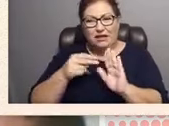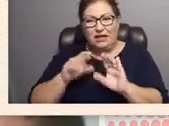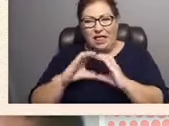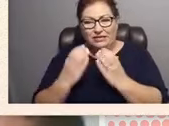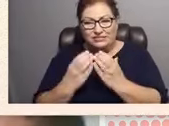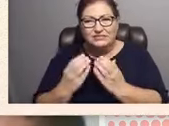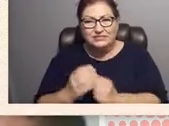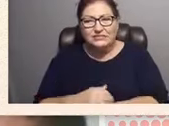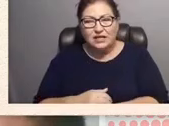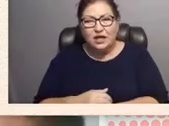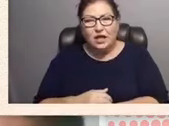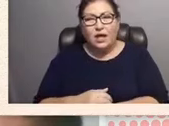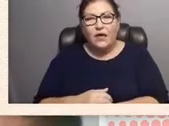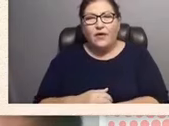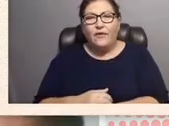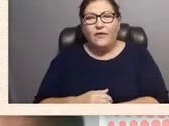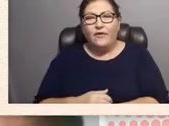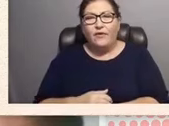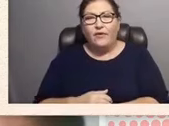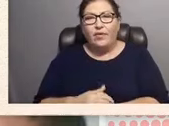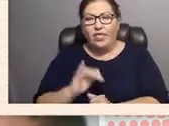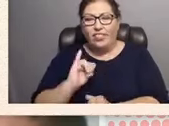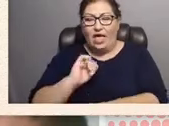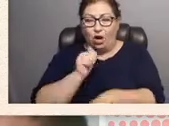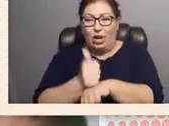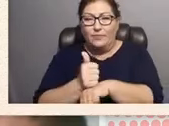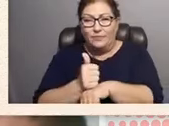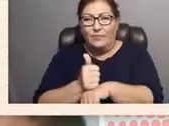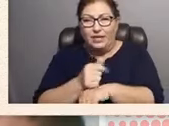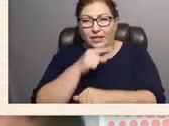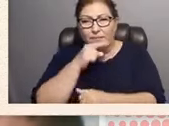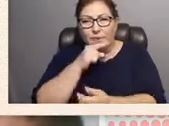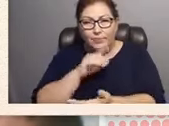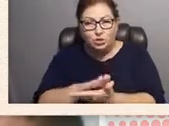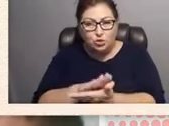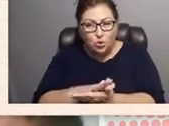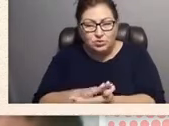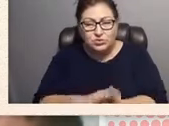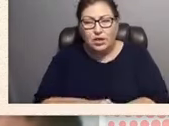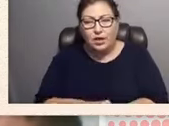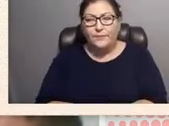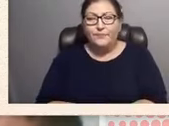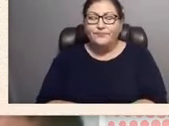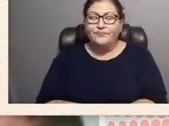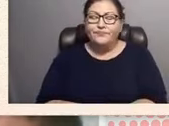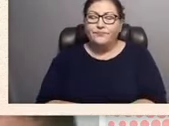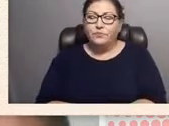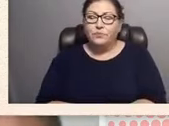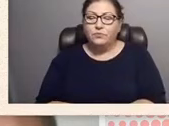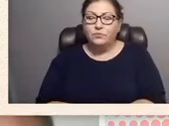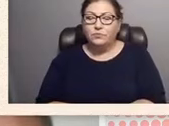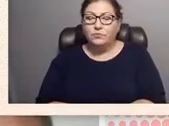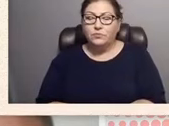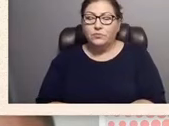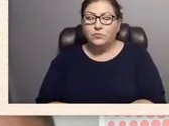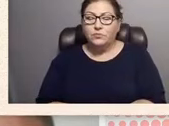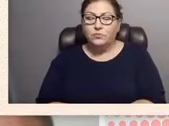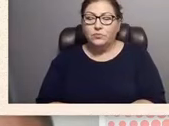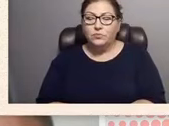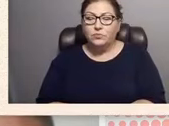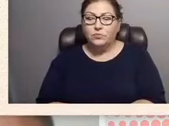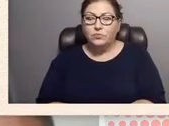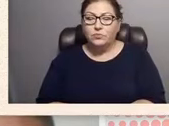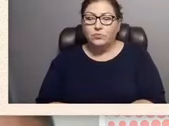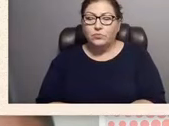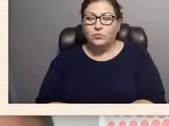that are implemented in the public schooling, um, that you start